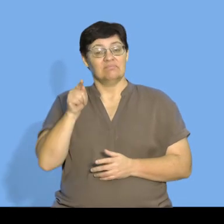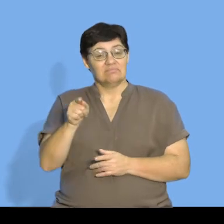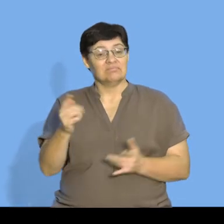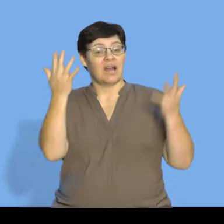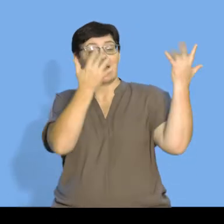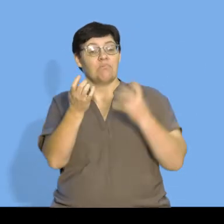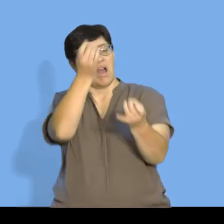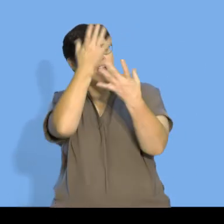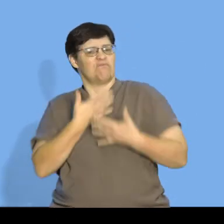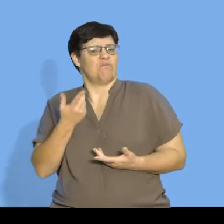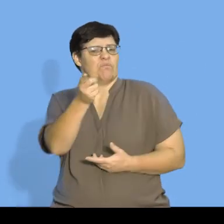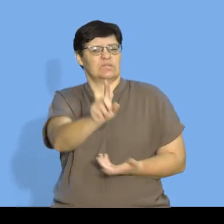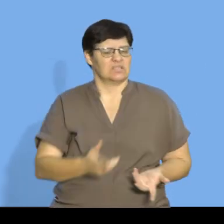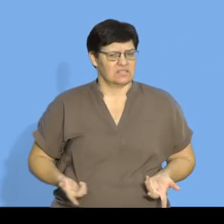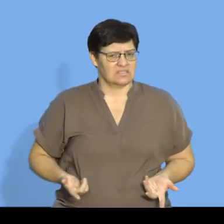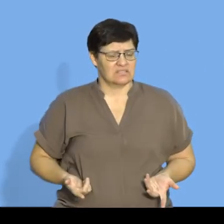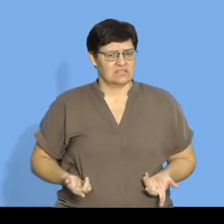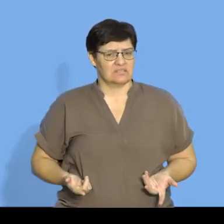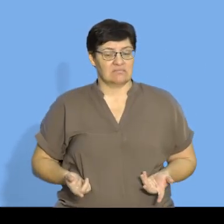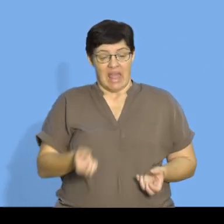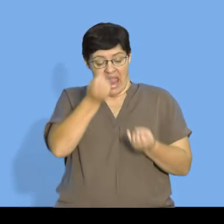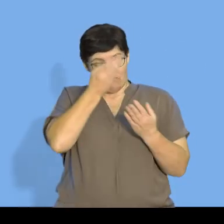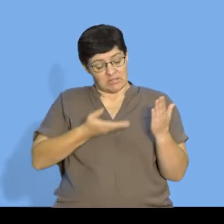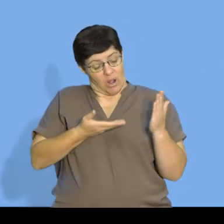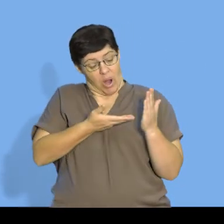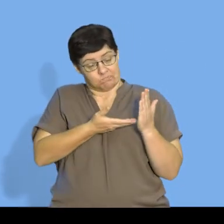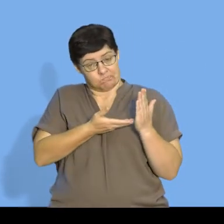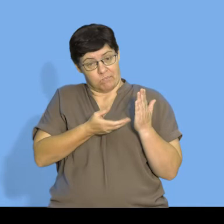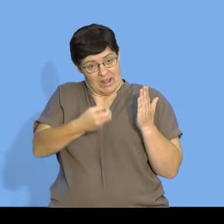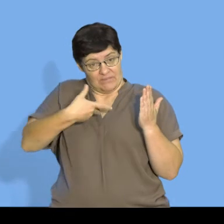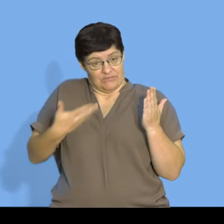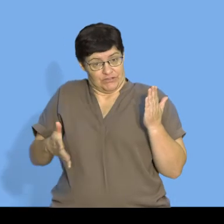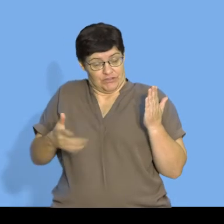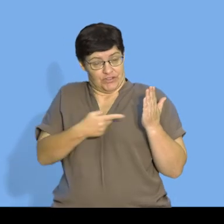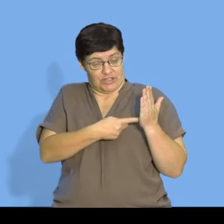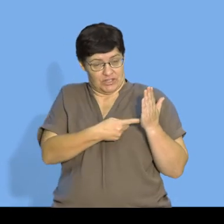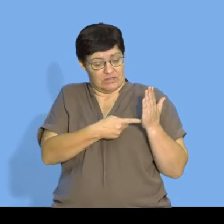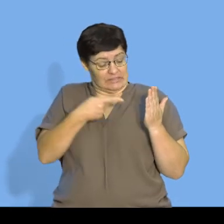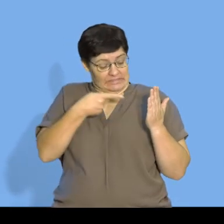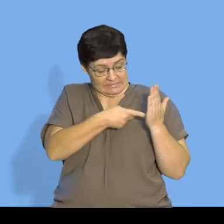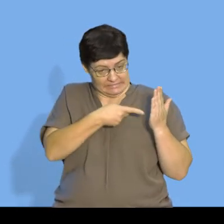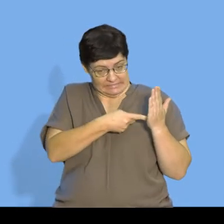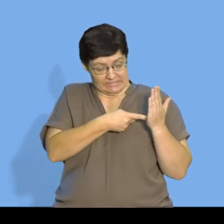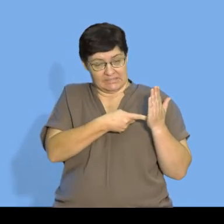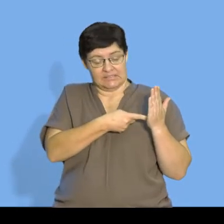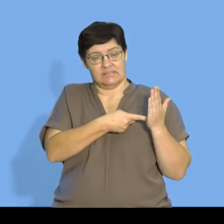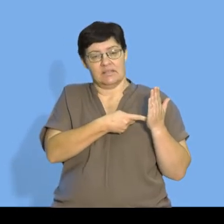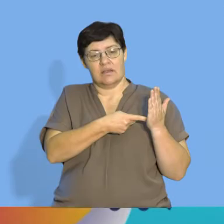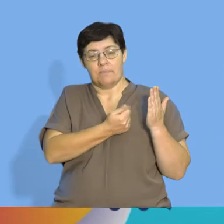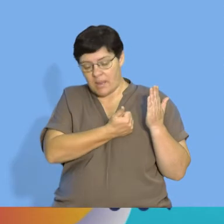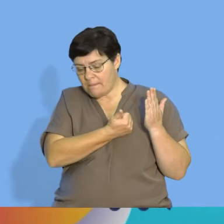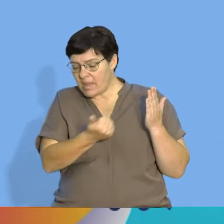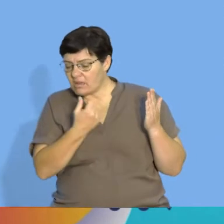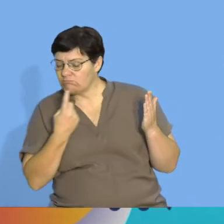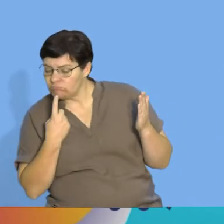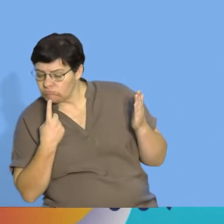this calculation tells you that you have to use given information, right? And using the given information, you